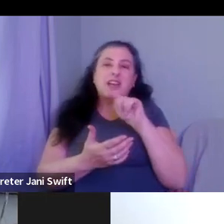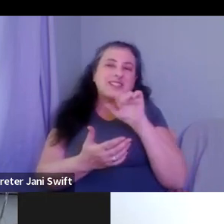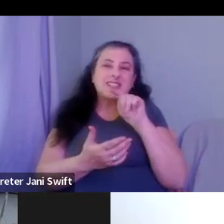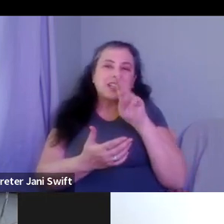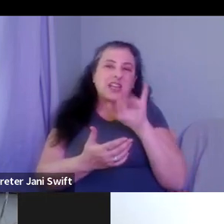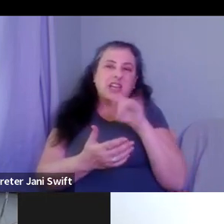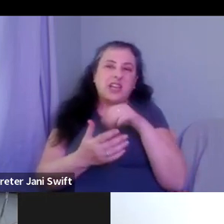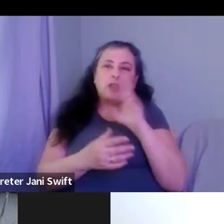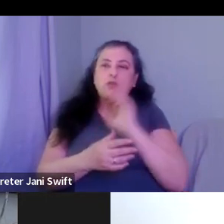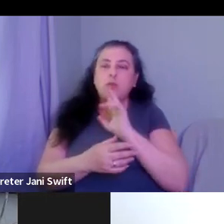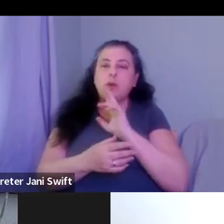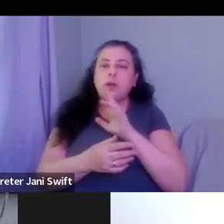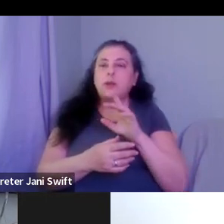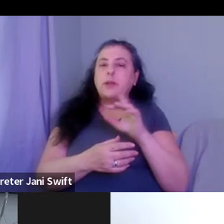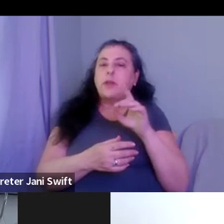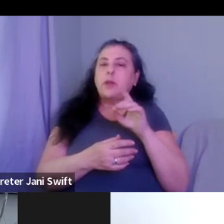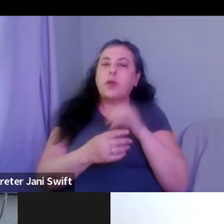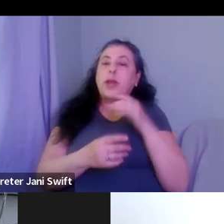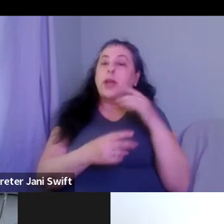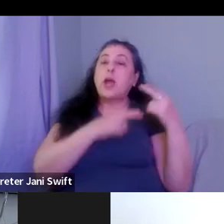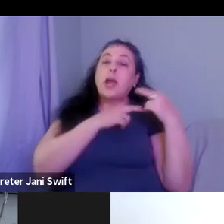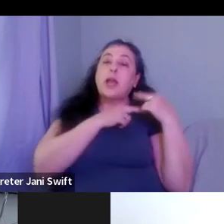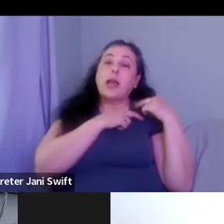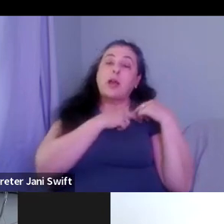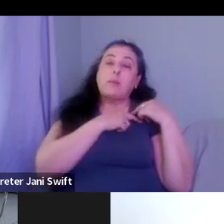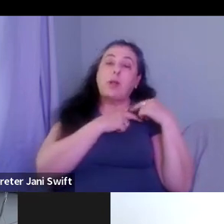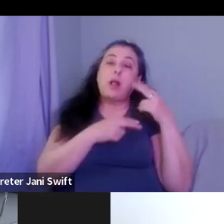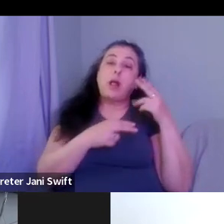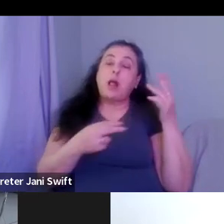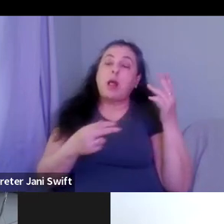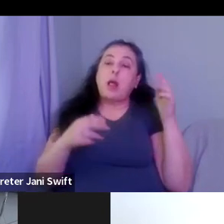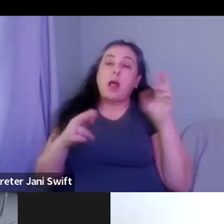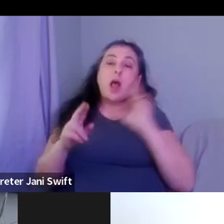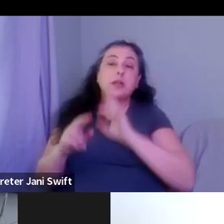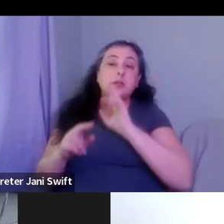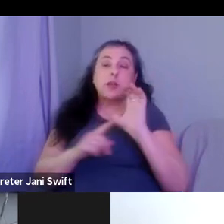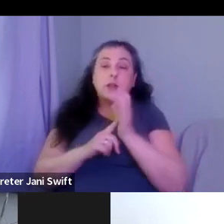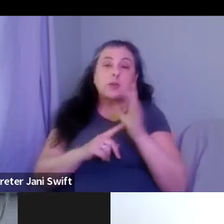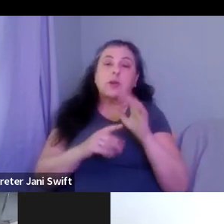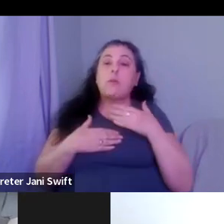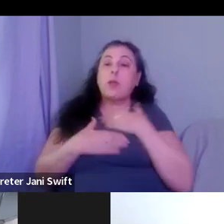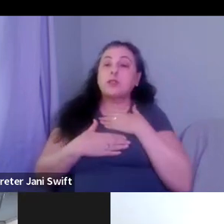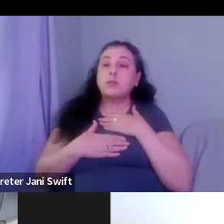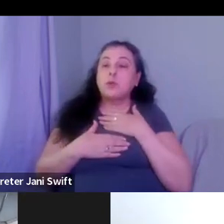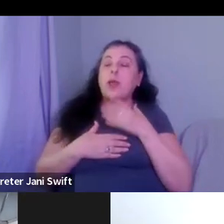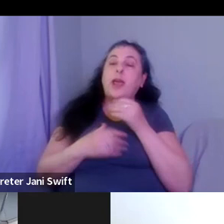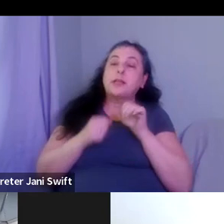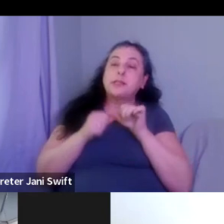by creating an accountable hospitality culture, we can empower pleasurable and sustainable lives for workers.